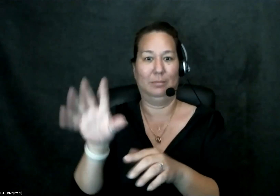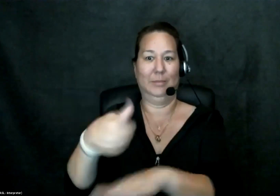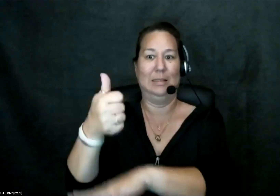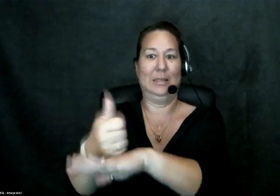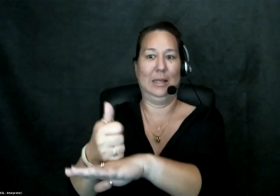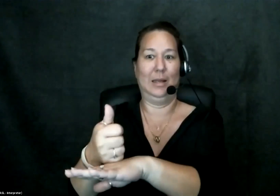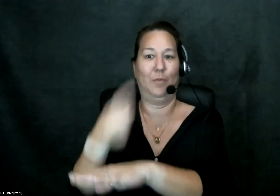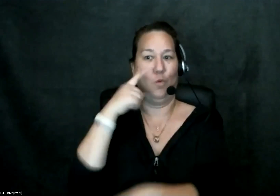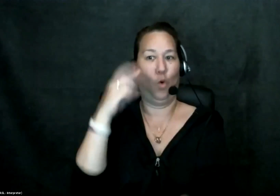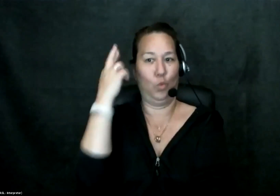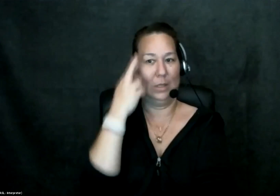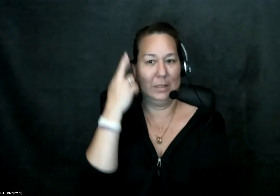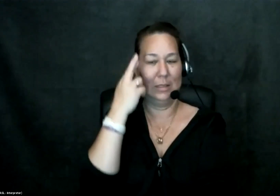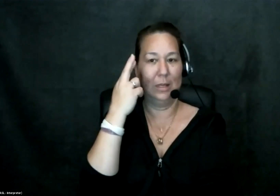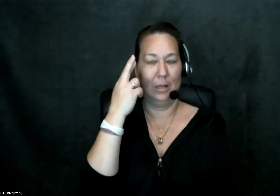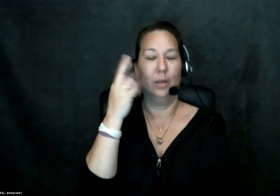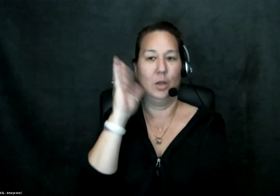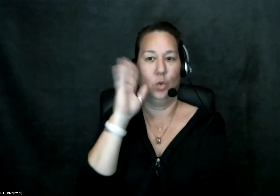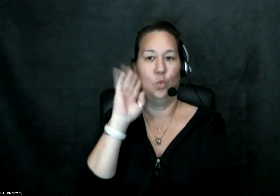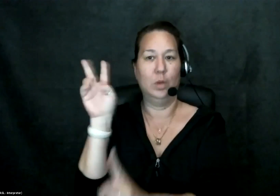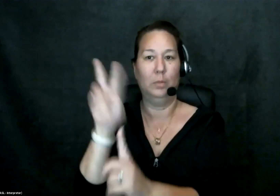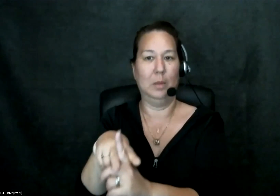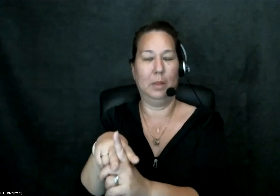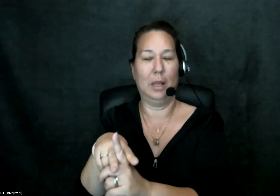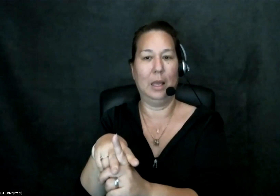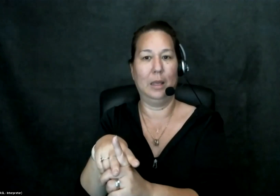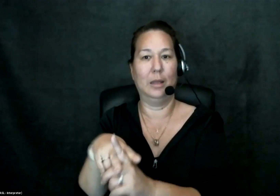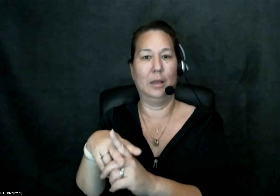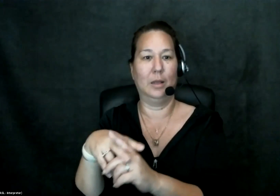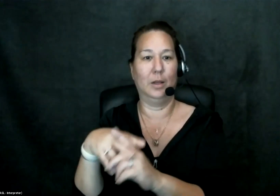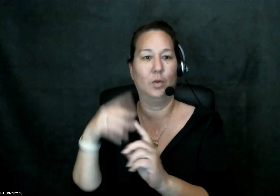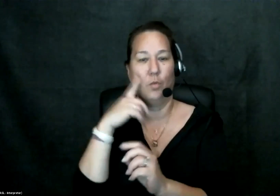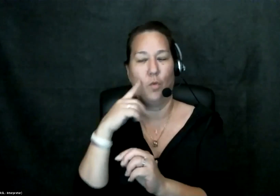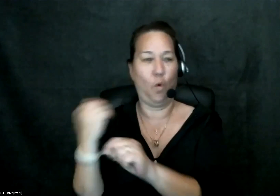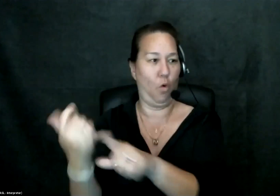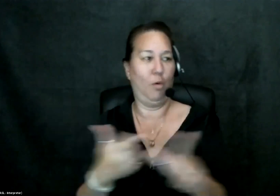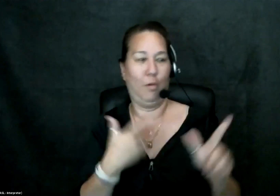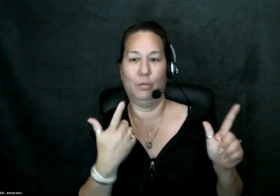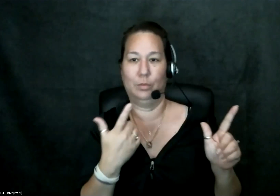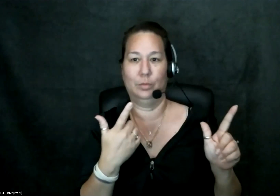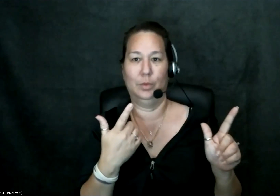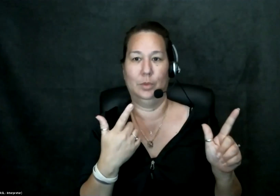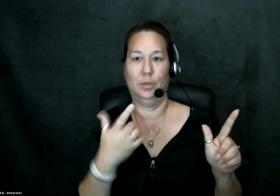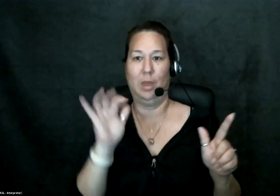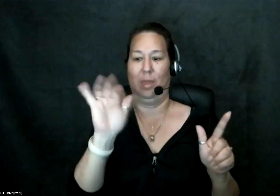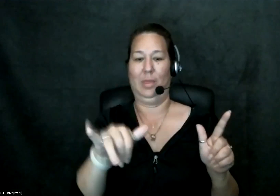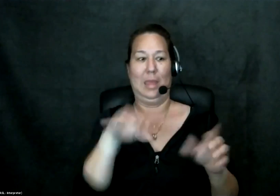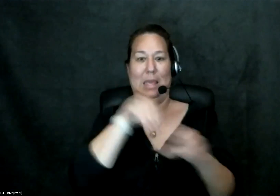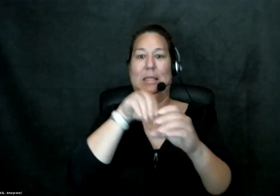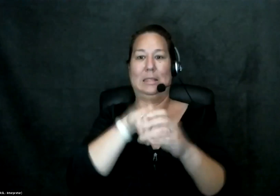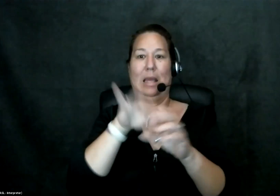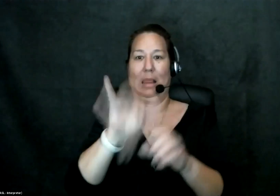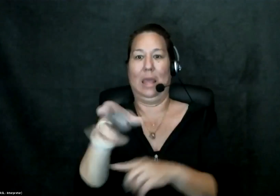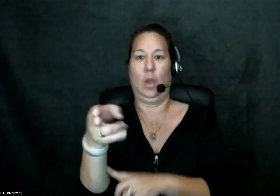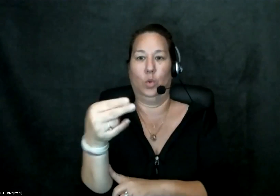not and would be applied uniformly or universally for that hotel. And I do not